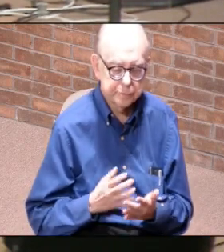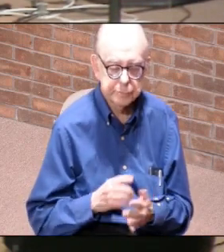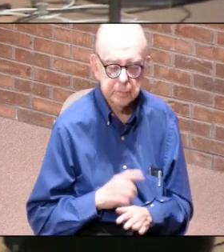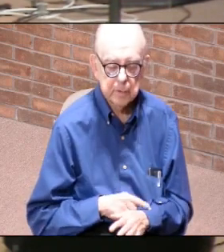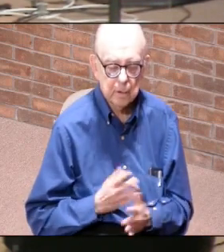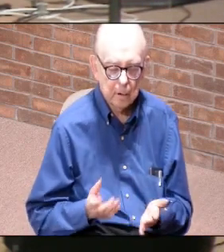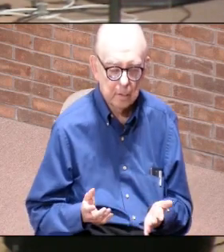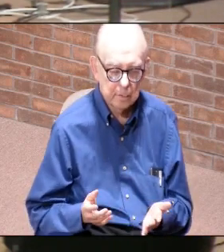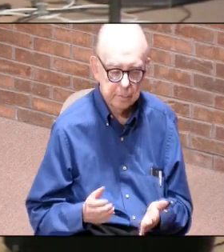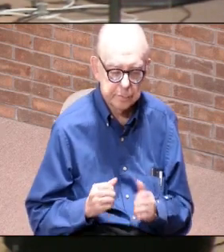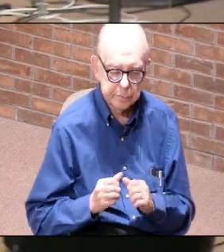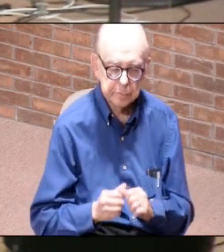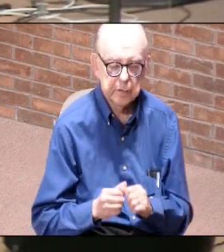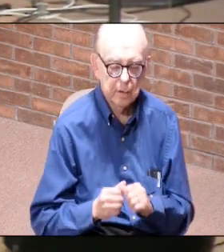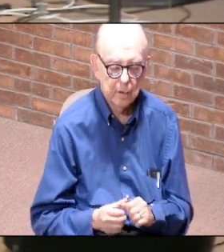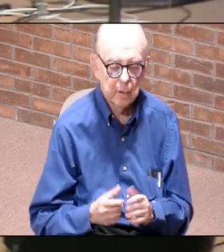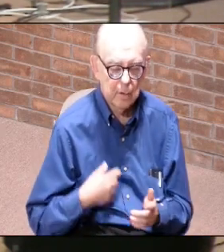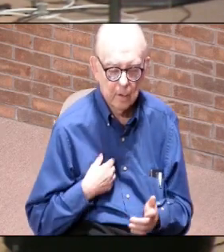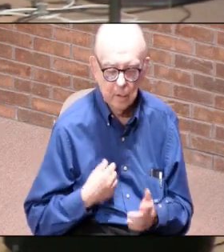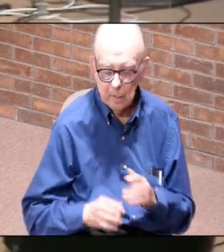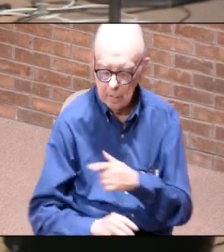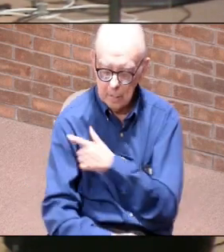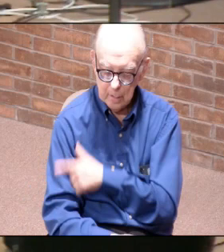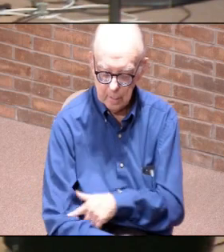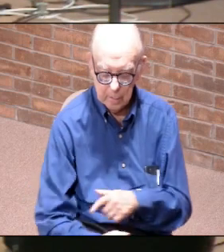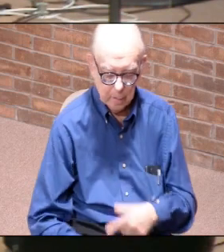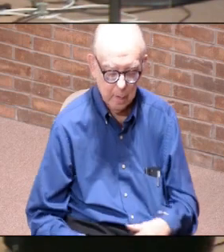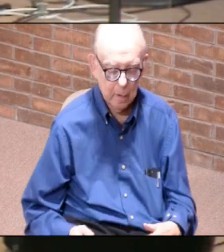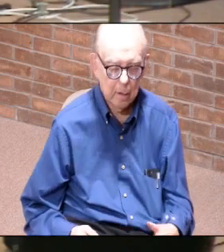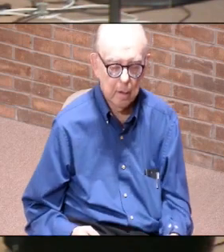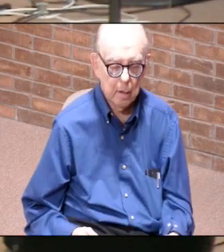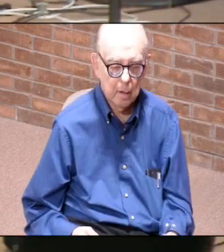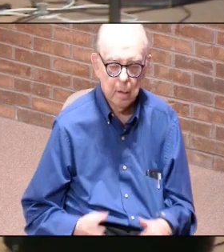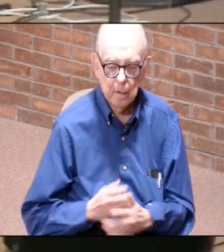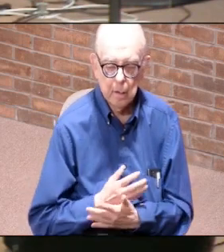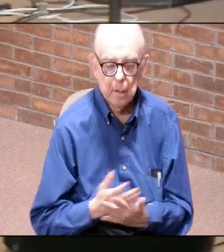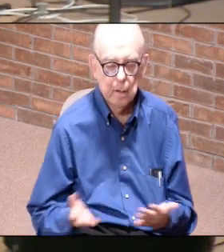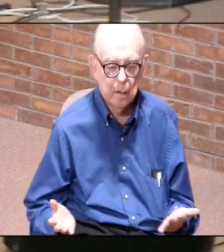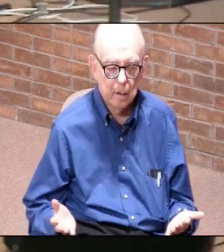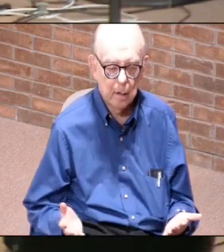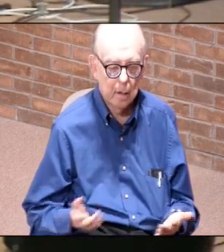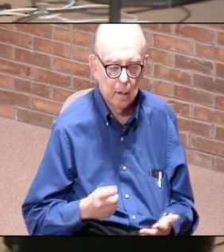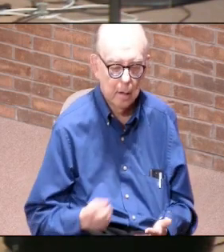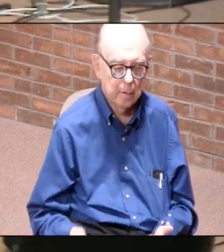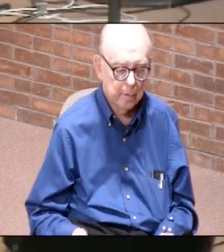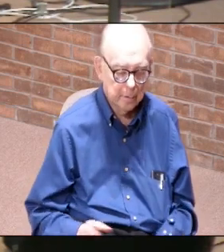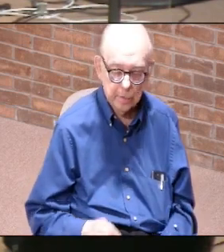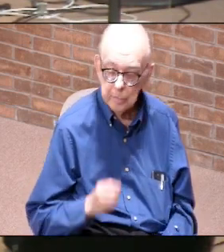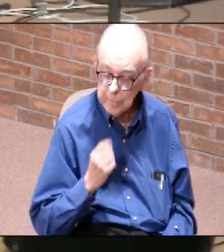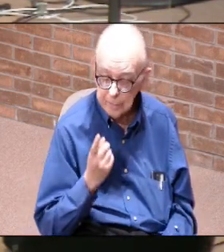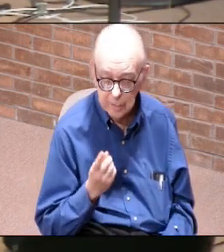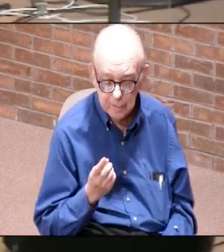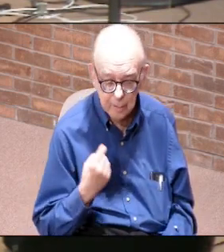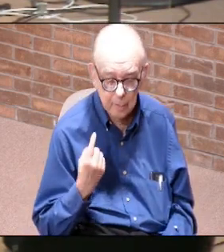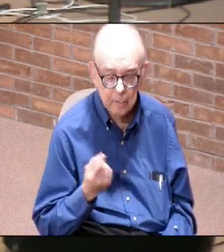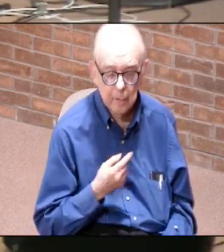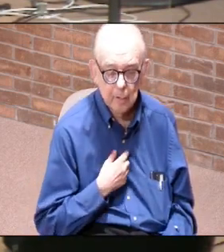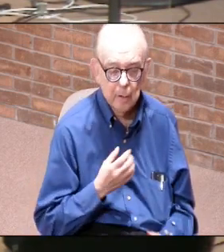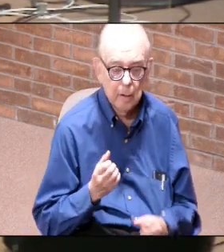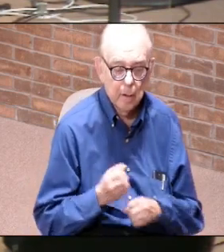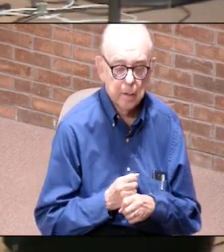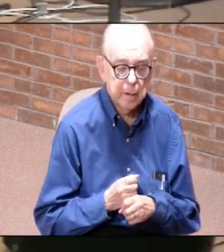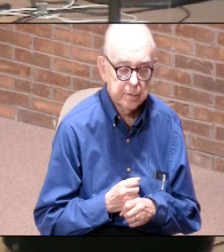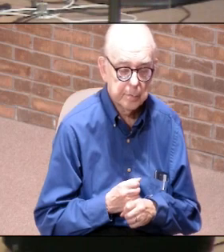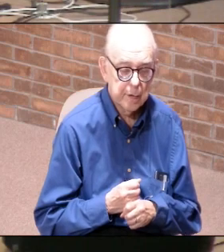all of the time, and you're constantly using your arms, your legs, and everything else. They're saying, you don't understand. We've got to be